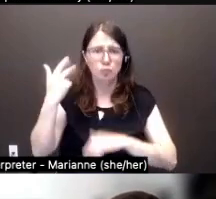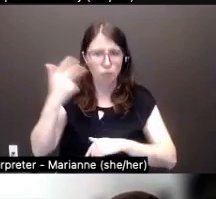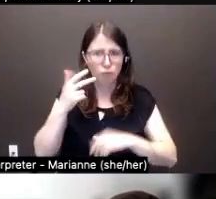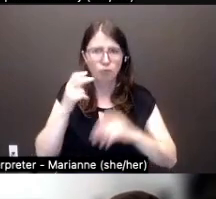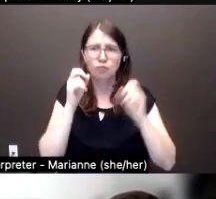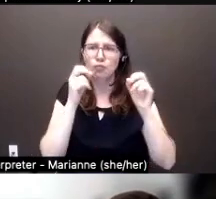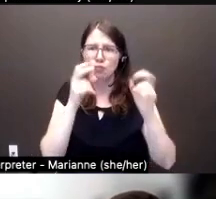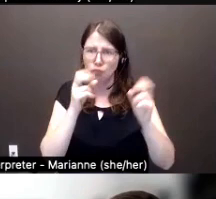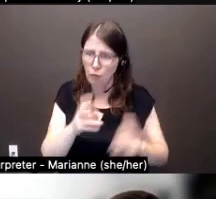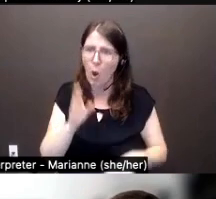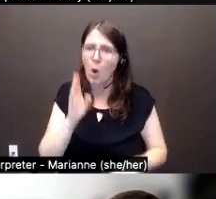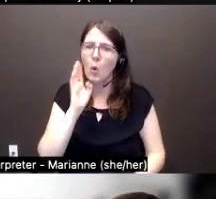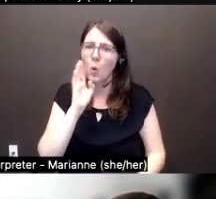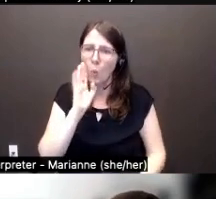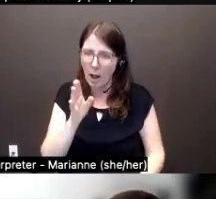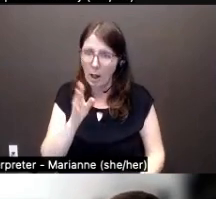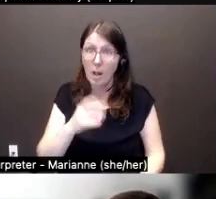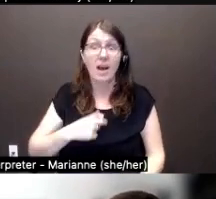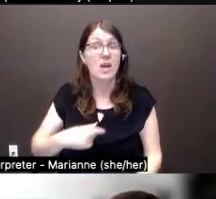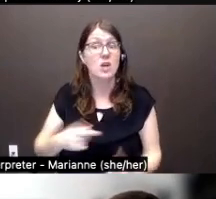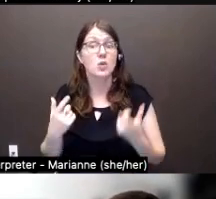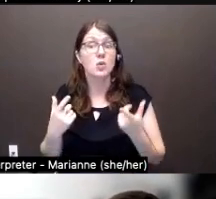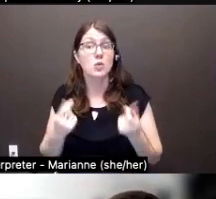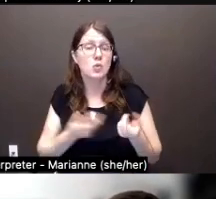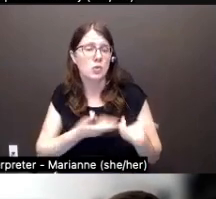YouTube channel, and